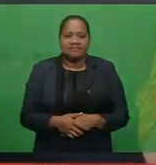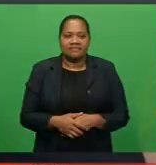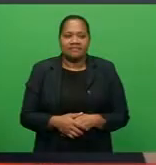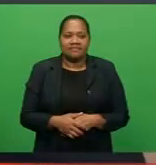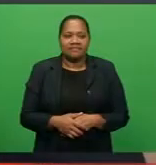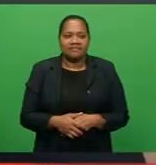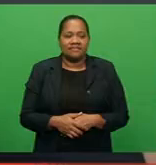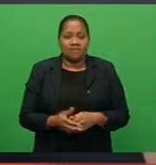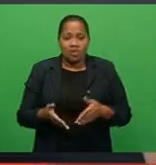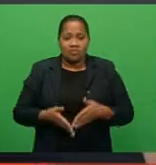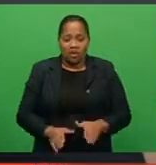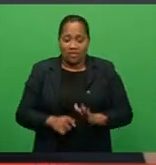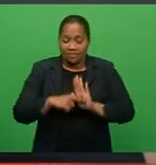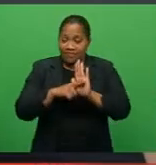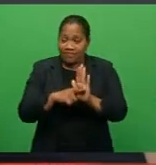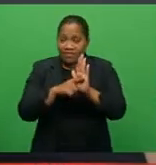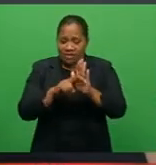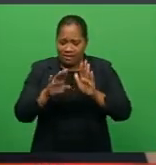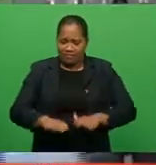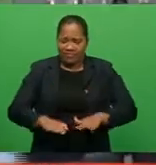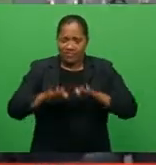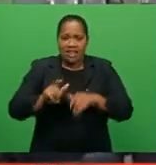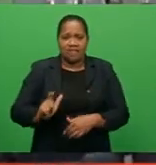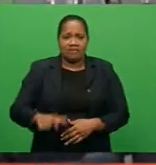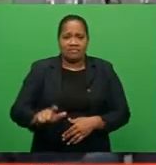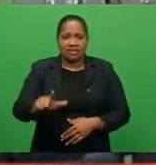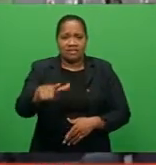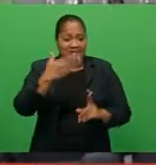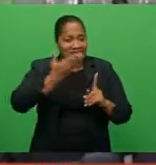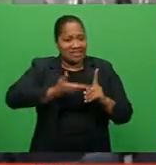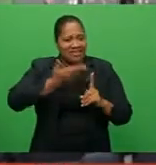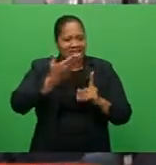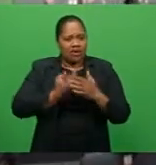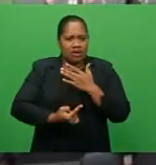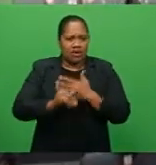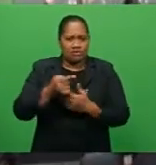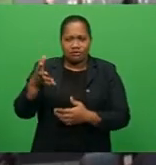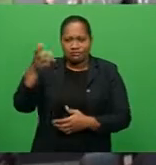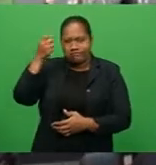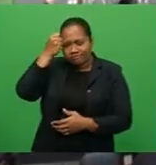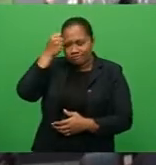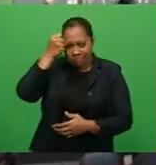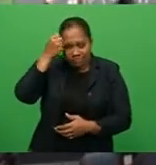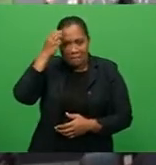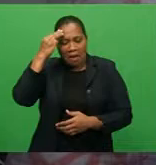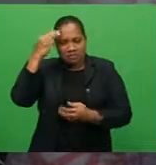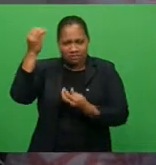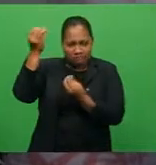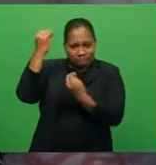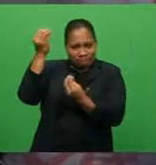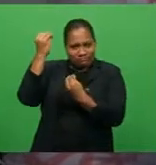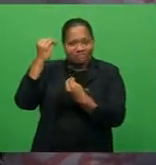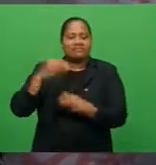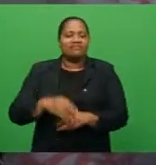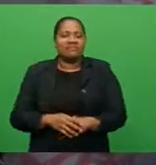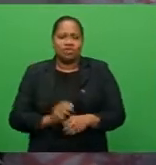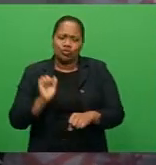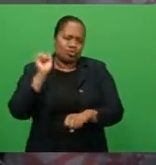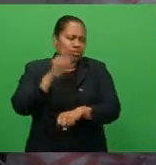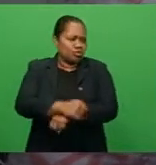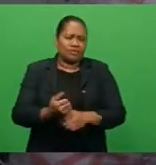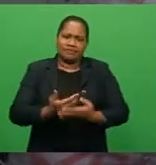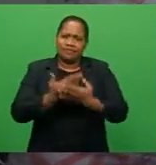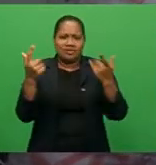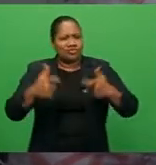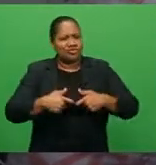Born in Lautoka and raised in Lambasa, Takayawa held on to her mother's teachings over the years, overcoming one of the biggest challenges